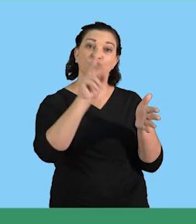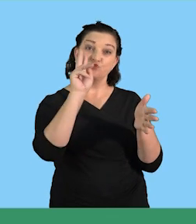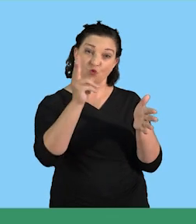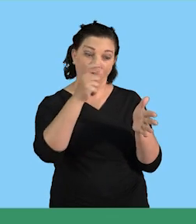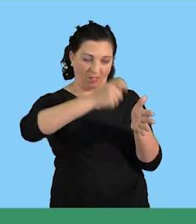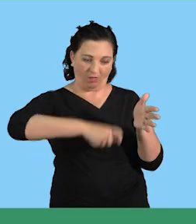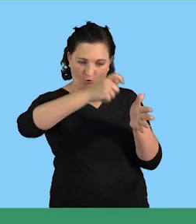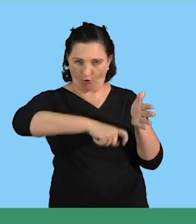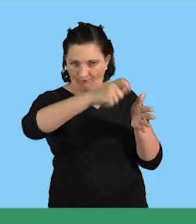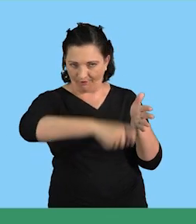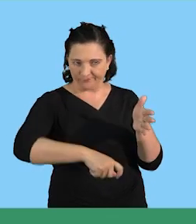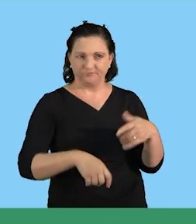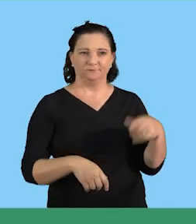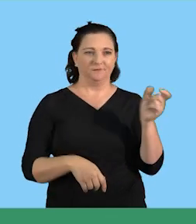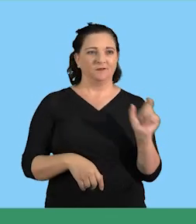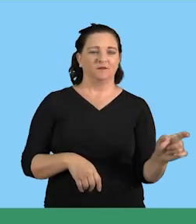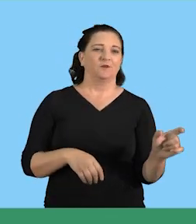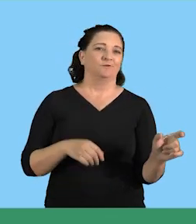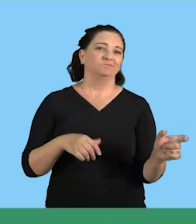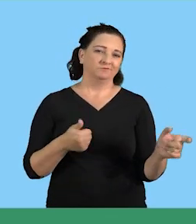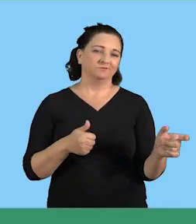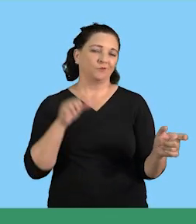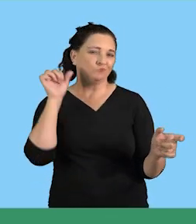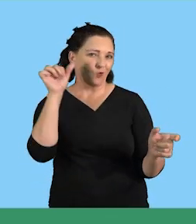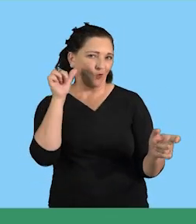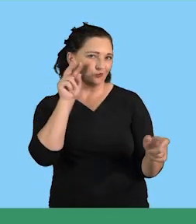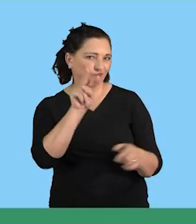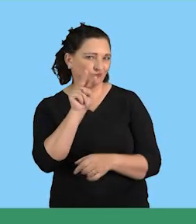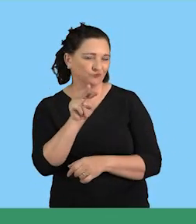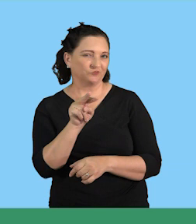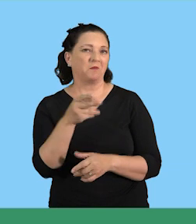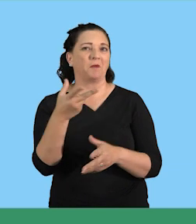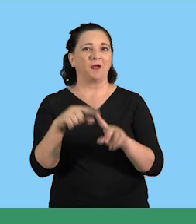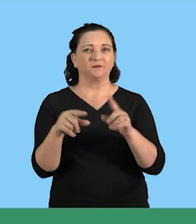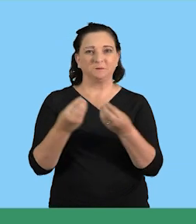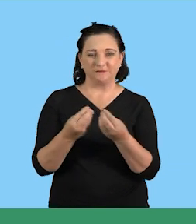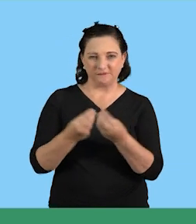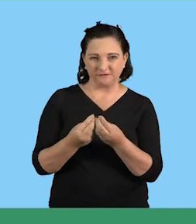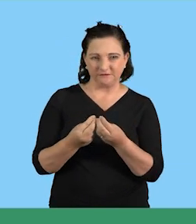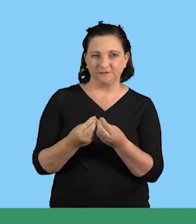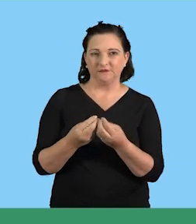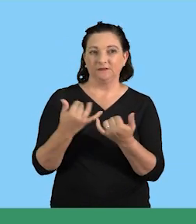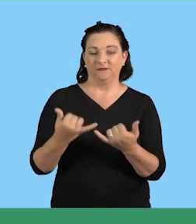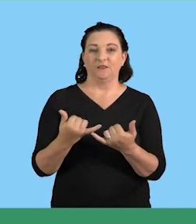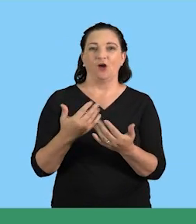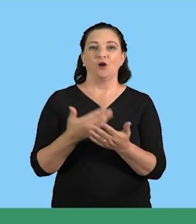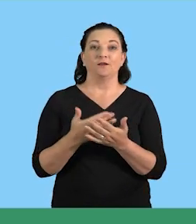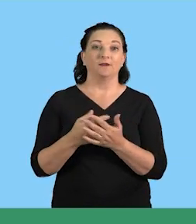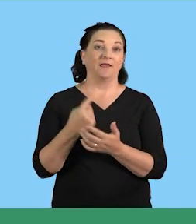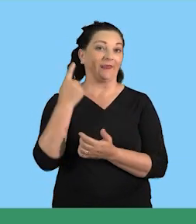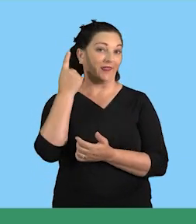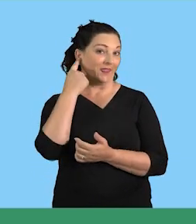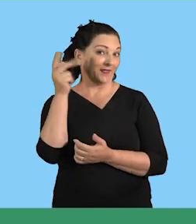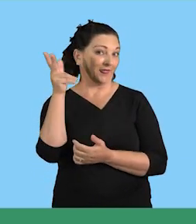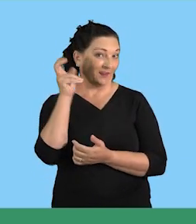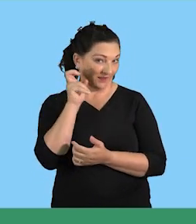in columns. And then you've got audio-visual aids. It is a material or tool directed to both sense